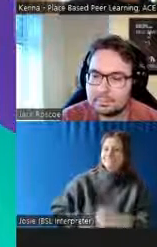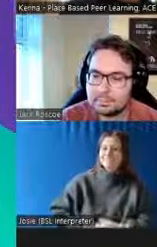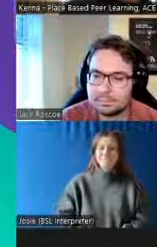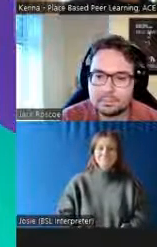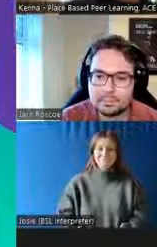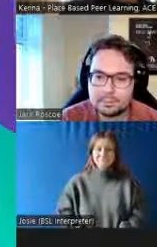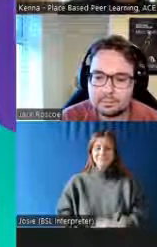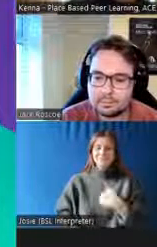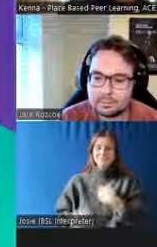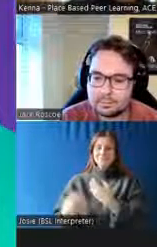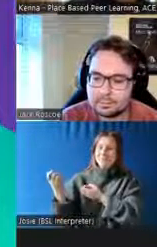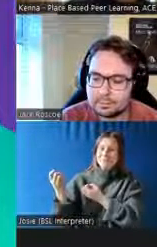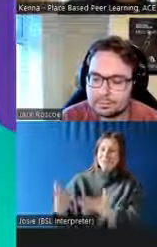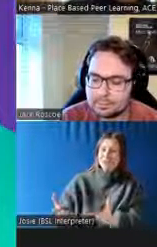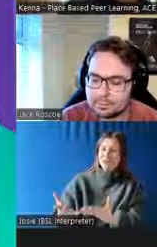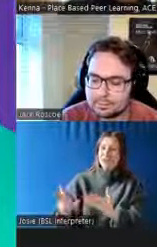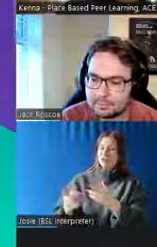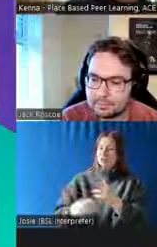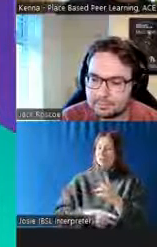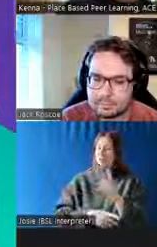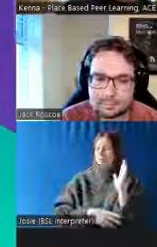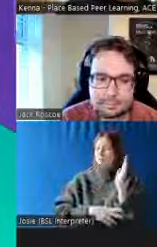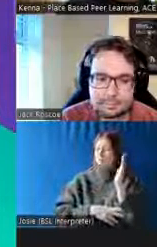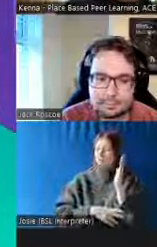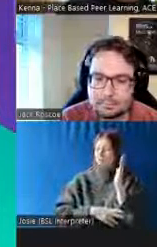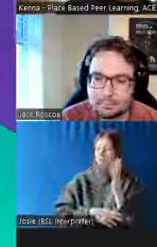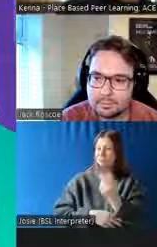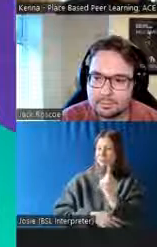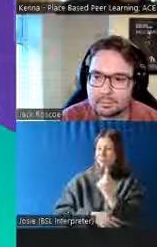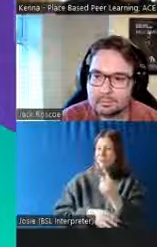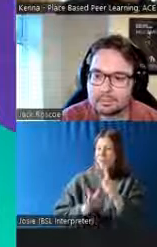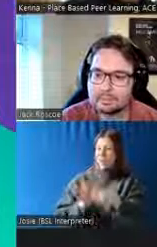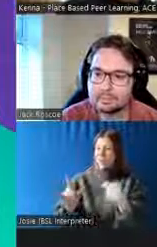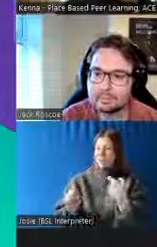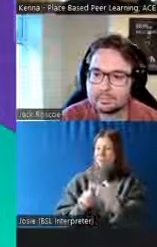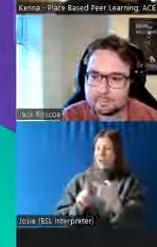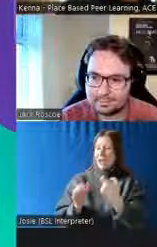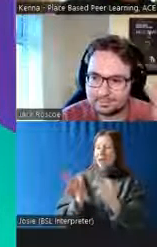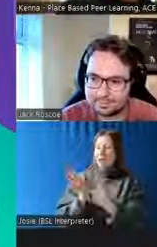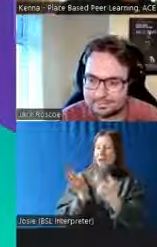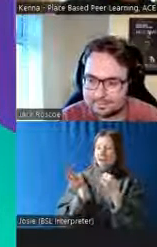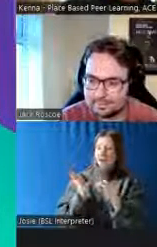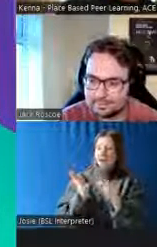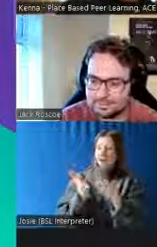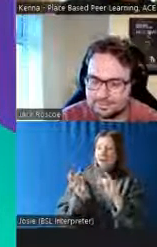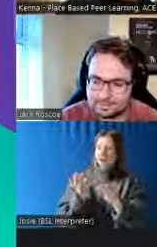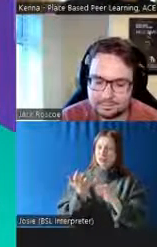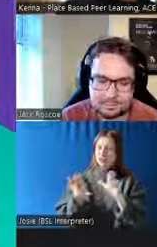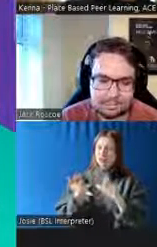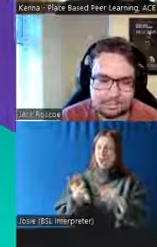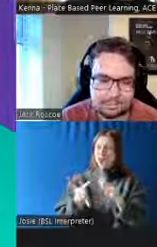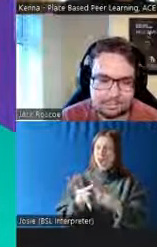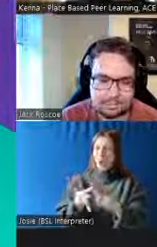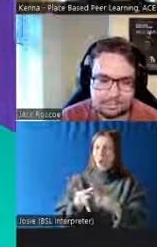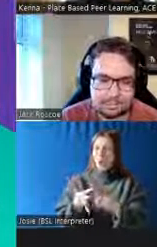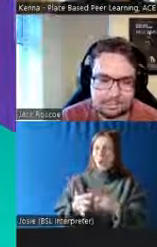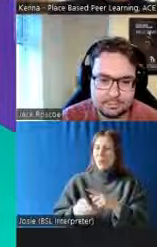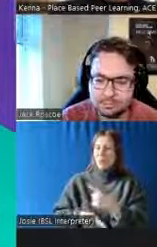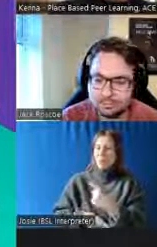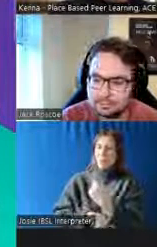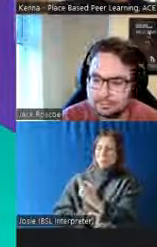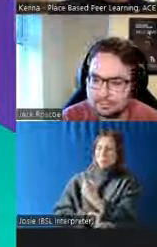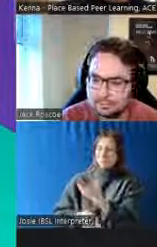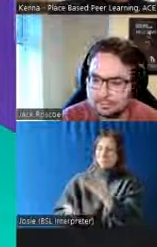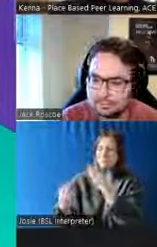to introduce our speaker for today, who is Jack Roscoe. He is coming to us from